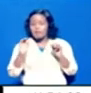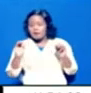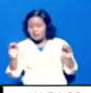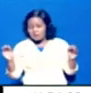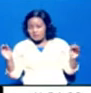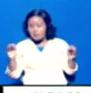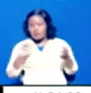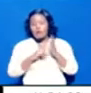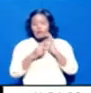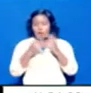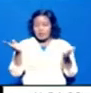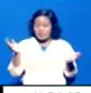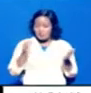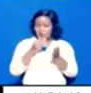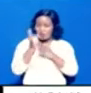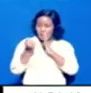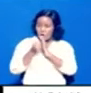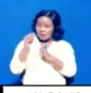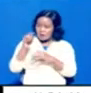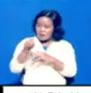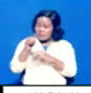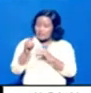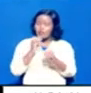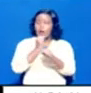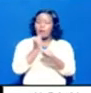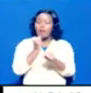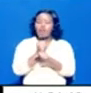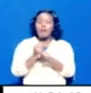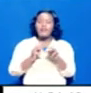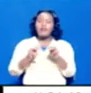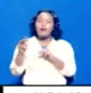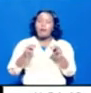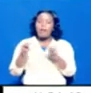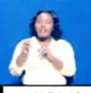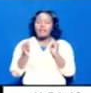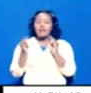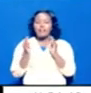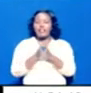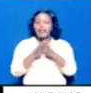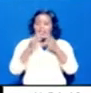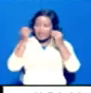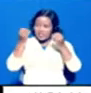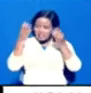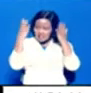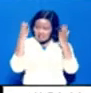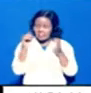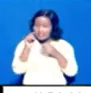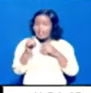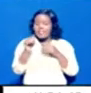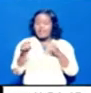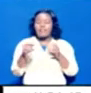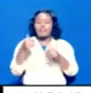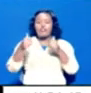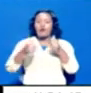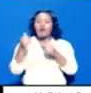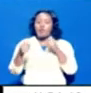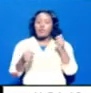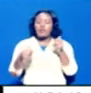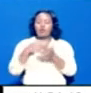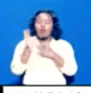this measurement, this performance management and measurement understanding is a tool that will let us even